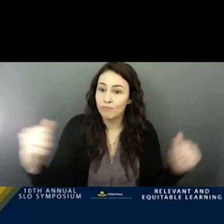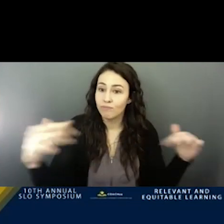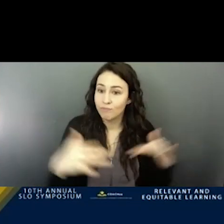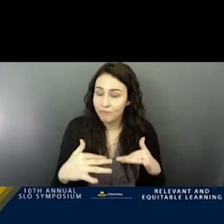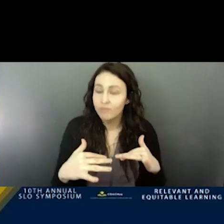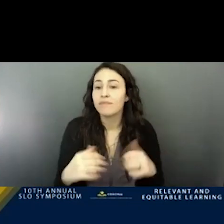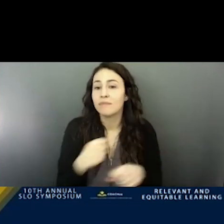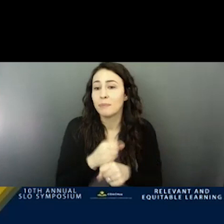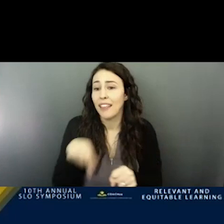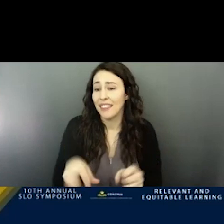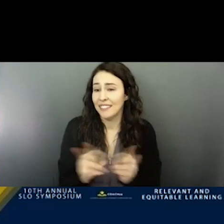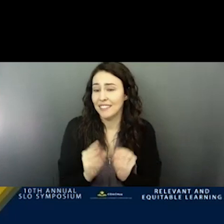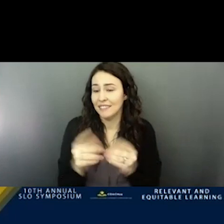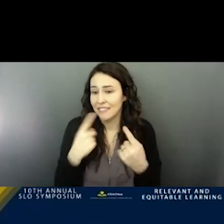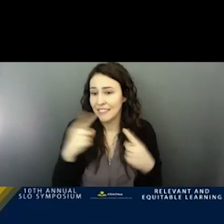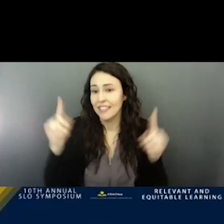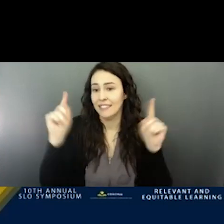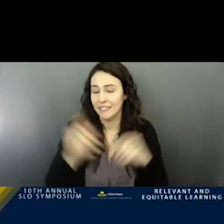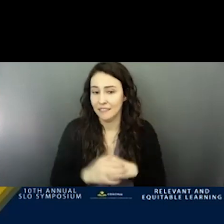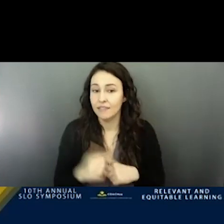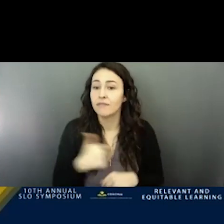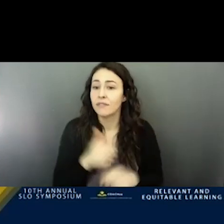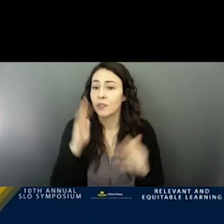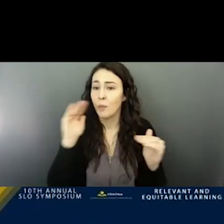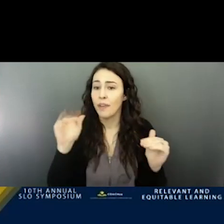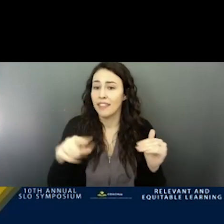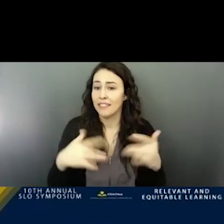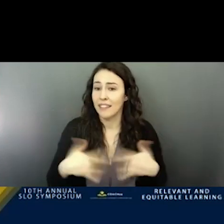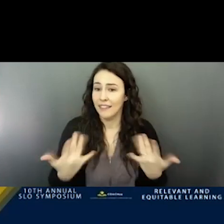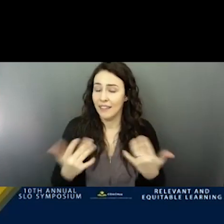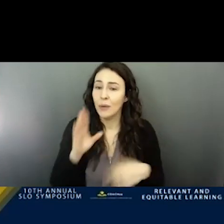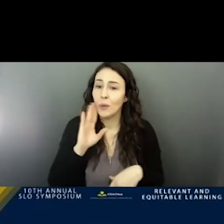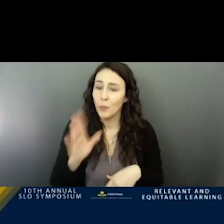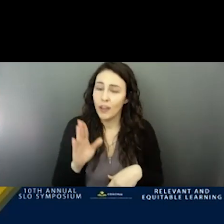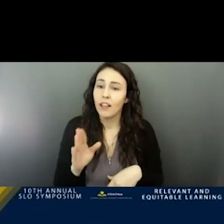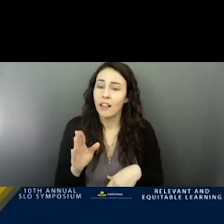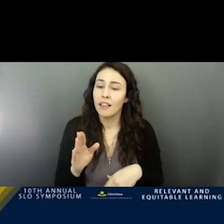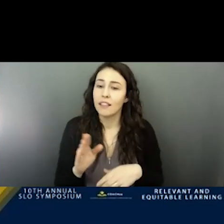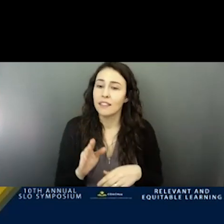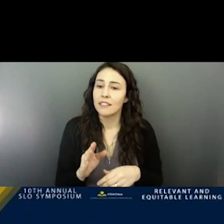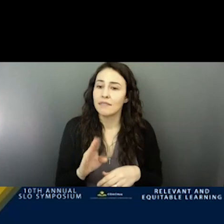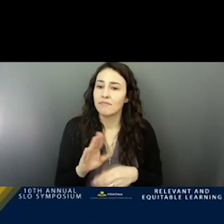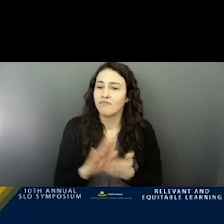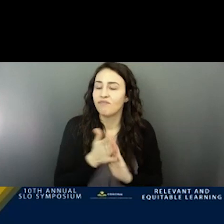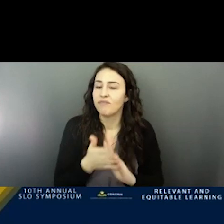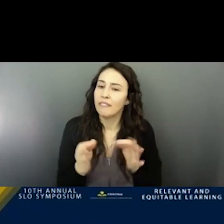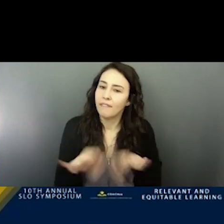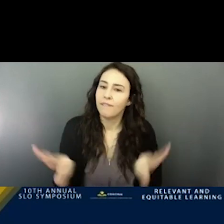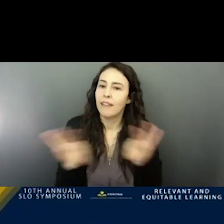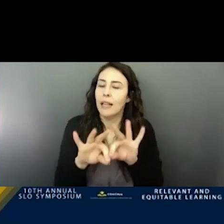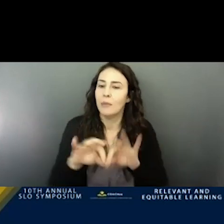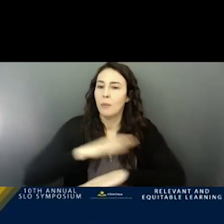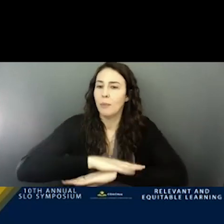a success. We hope that this event will serve as a valuable platform for sharing knowledge, fostering